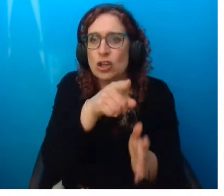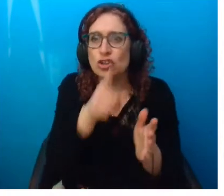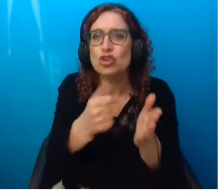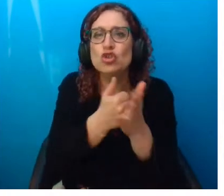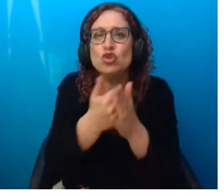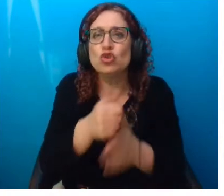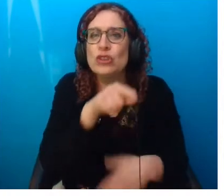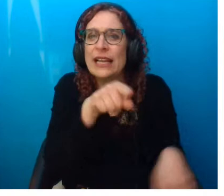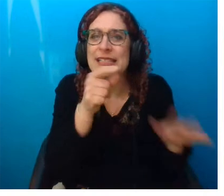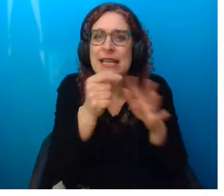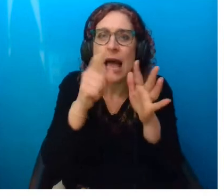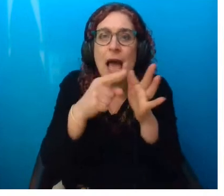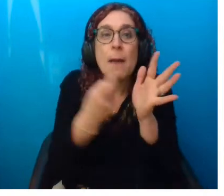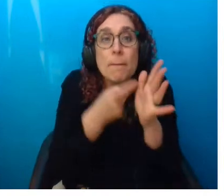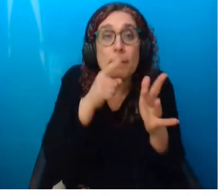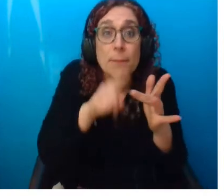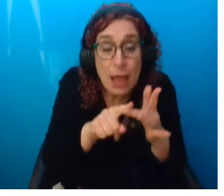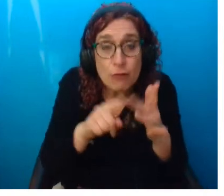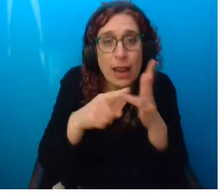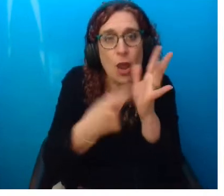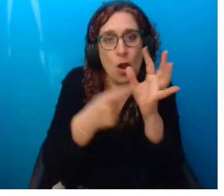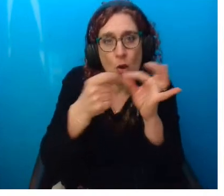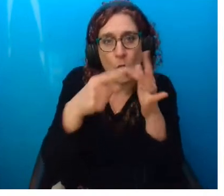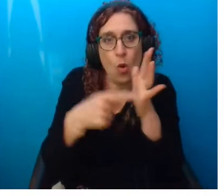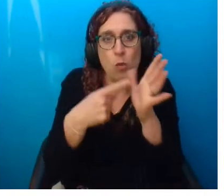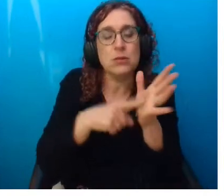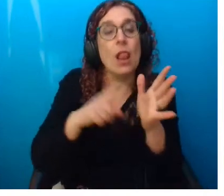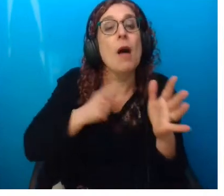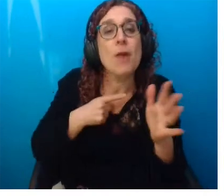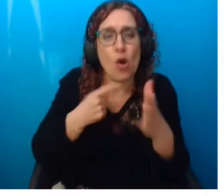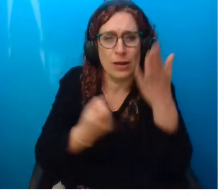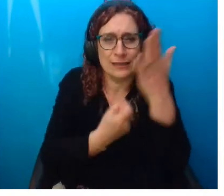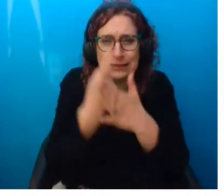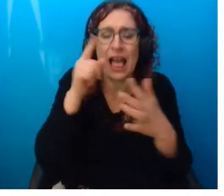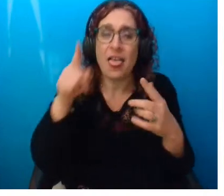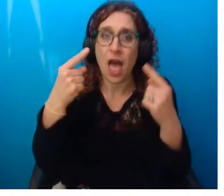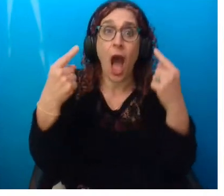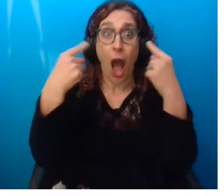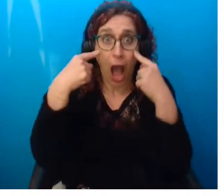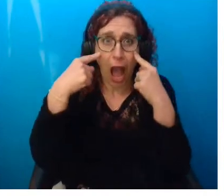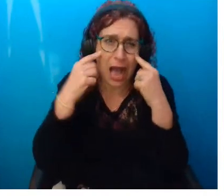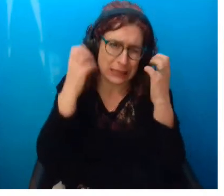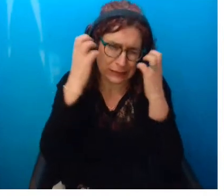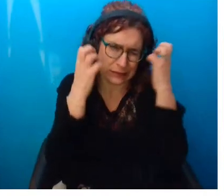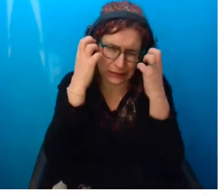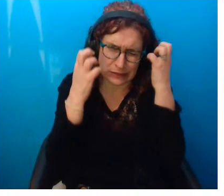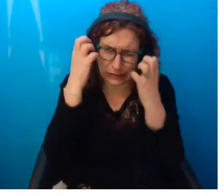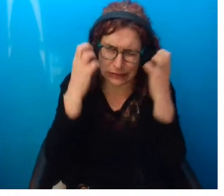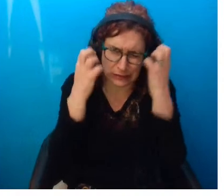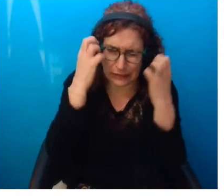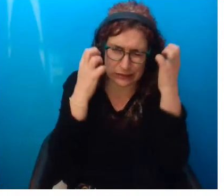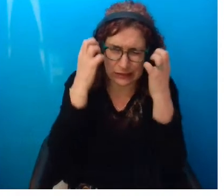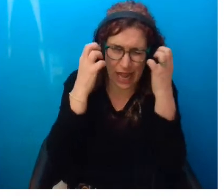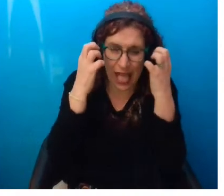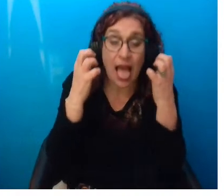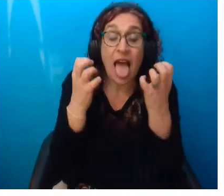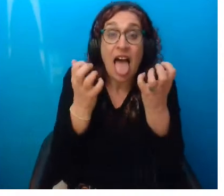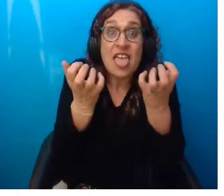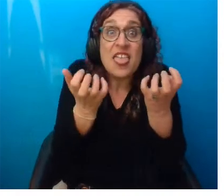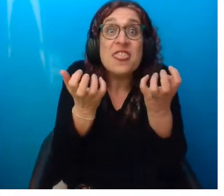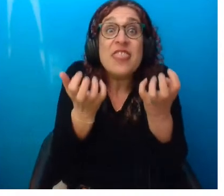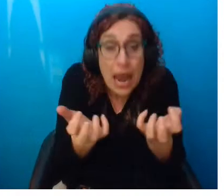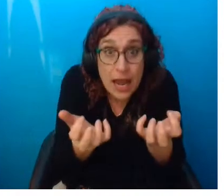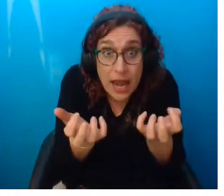individual has developed irritation of the eyes, they've rubbed the area, and then they have managed to